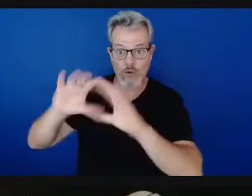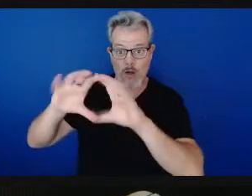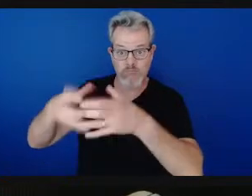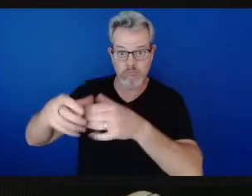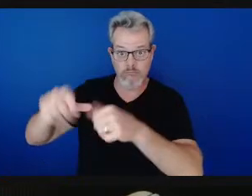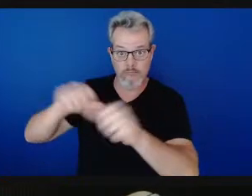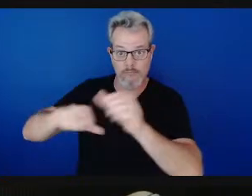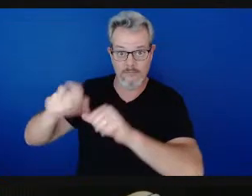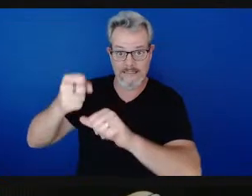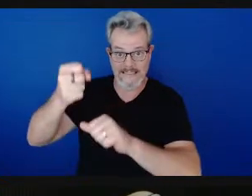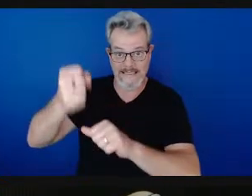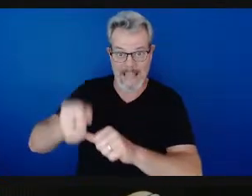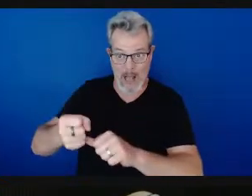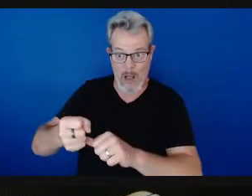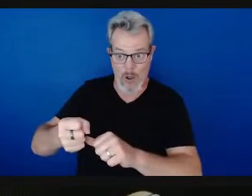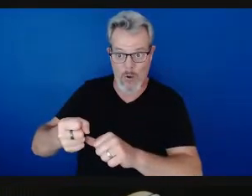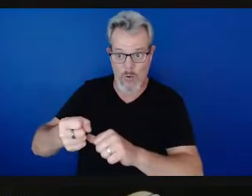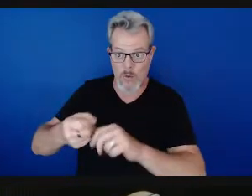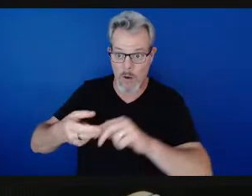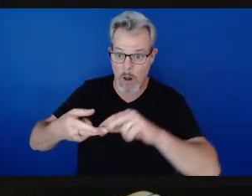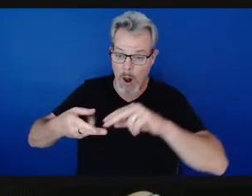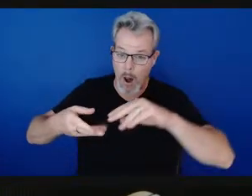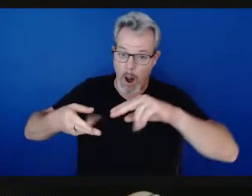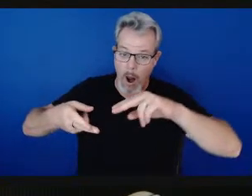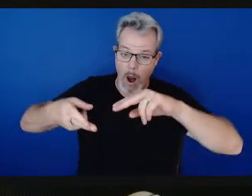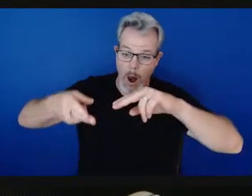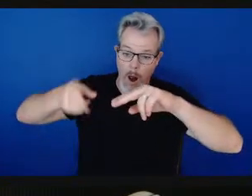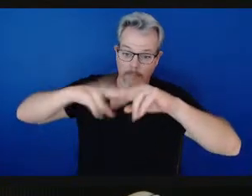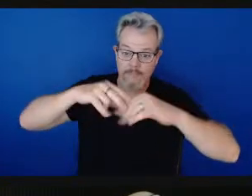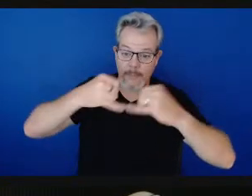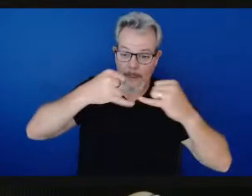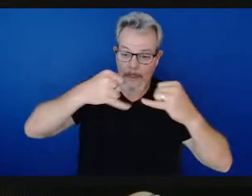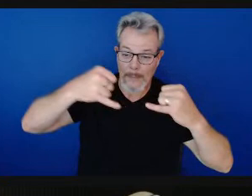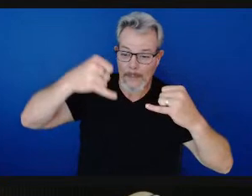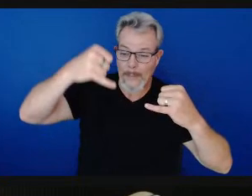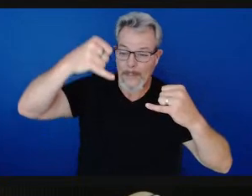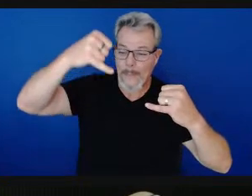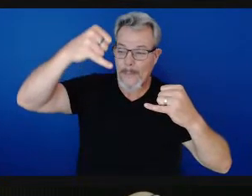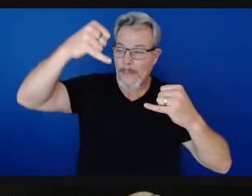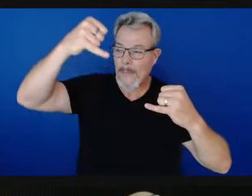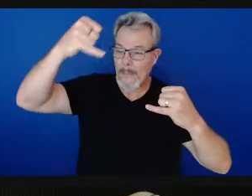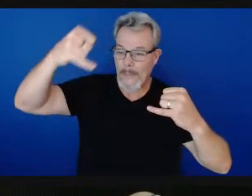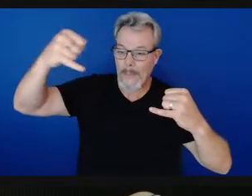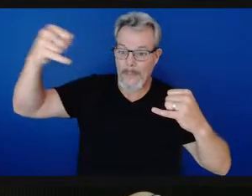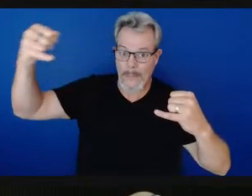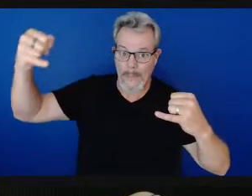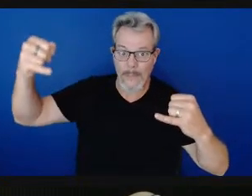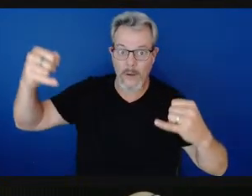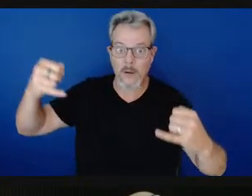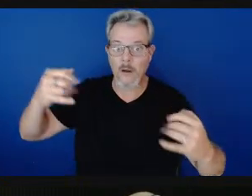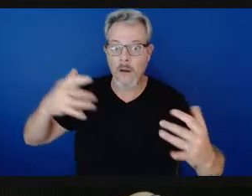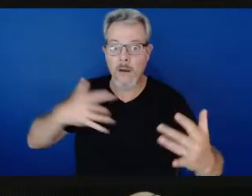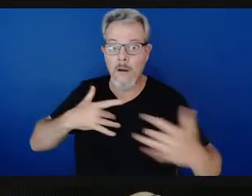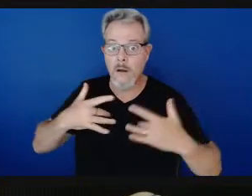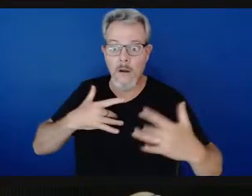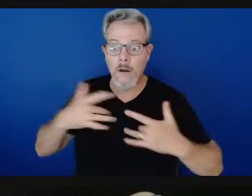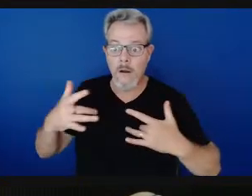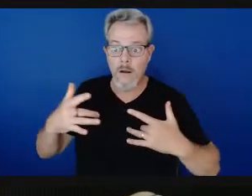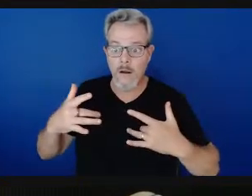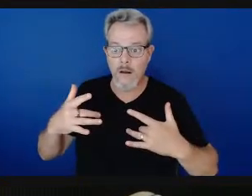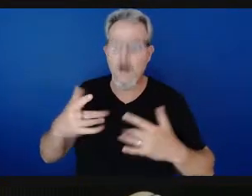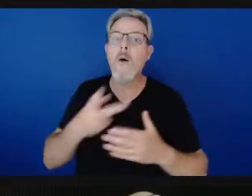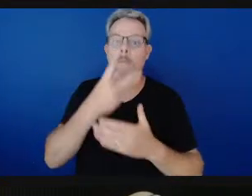was inflating, swelling much more rapidly in this last week, which really gave us pause. They're